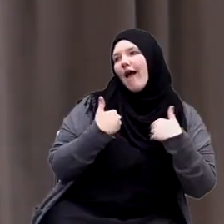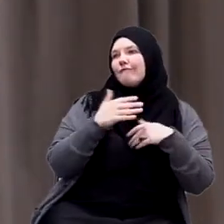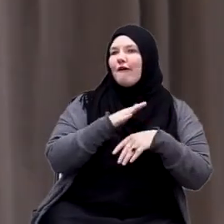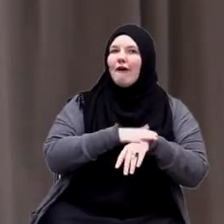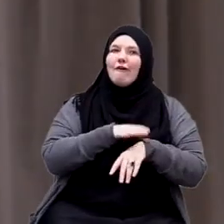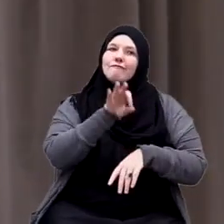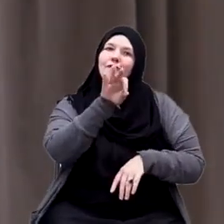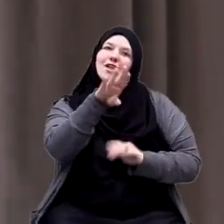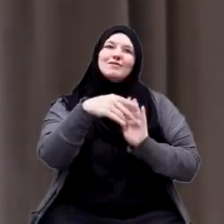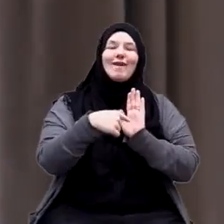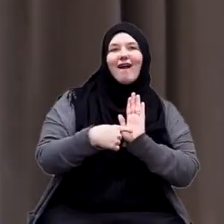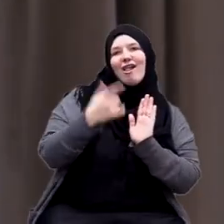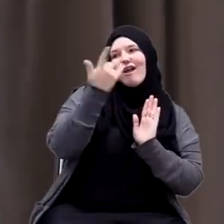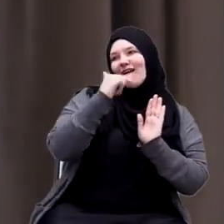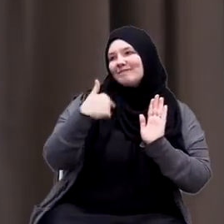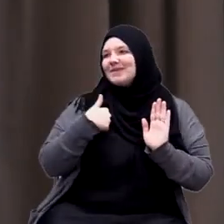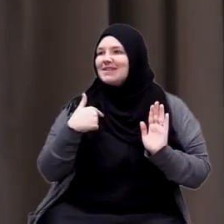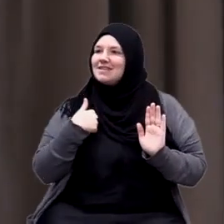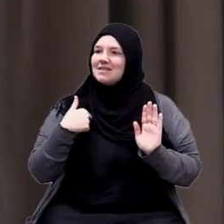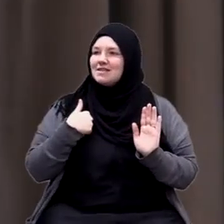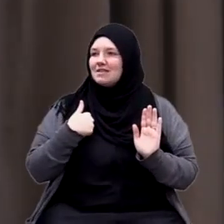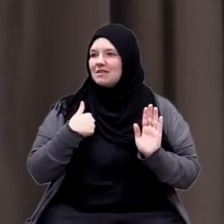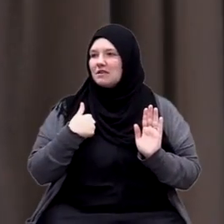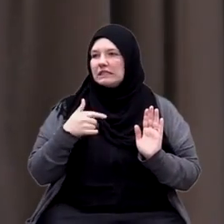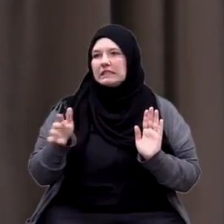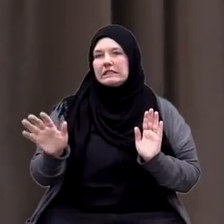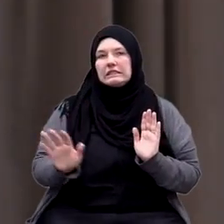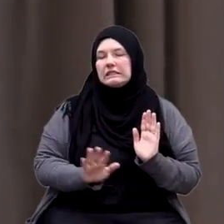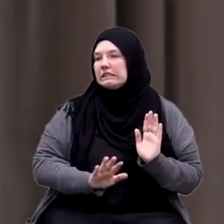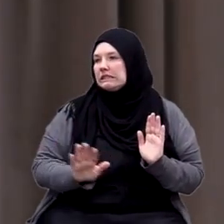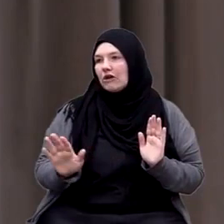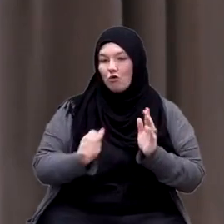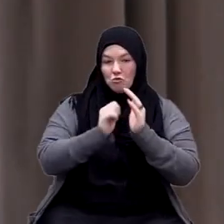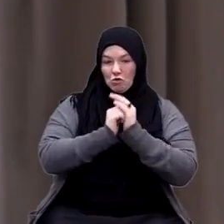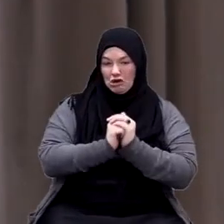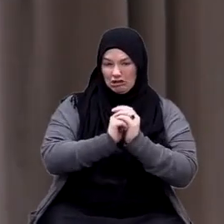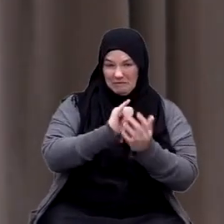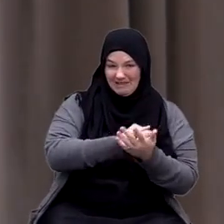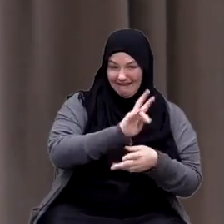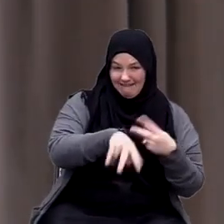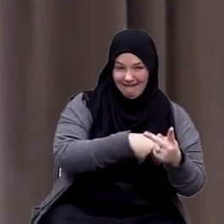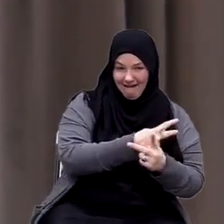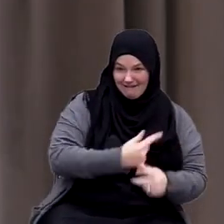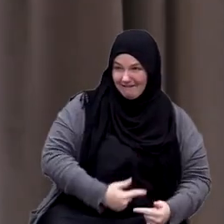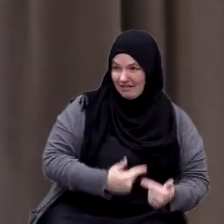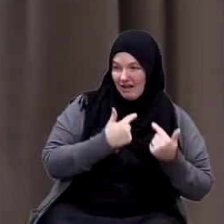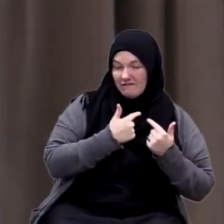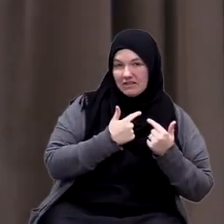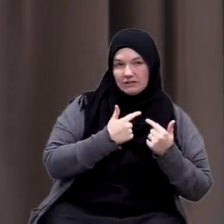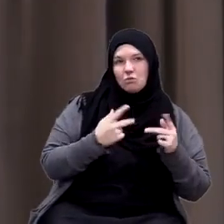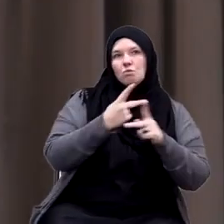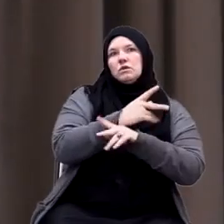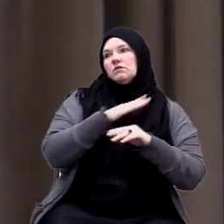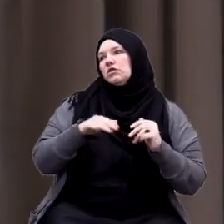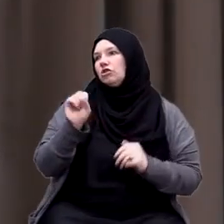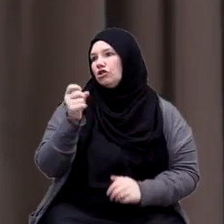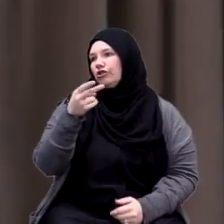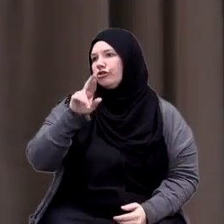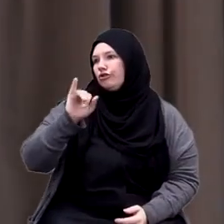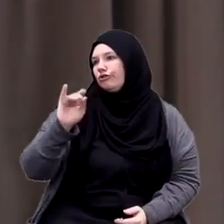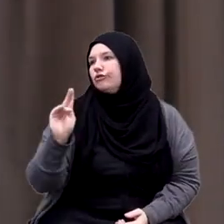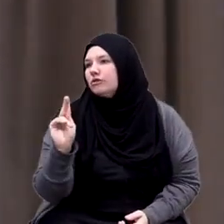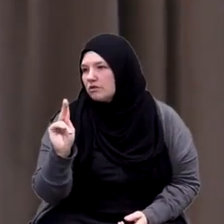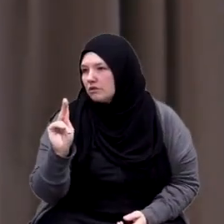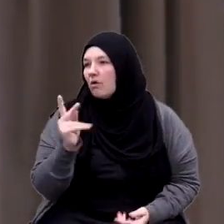into self-worship. Very dangerous shirk disease. But the other disease is, I want